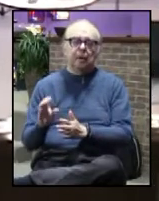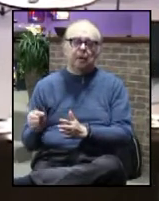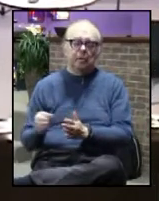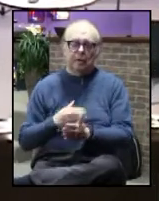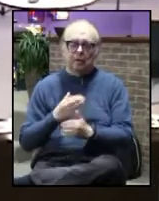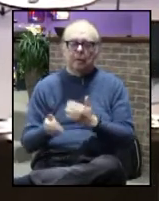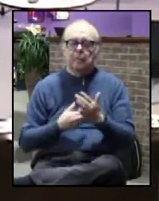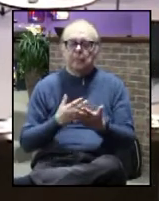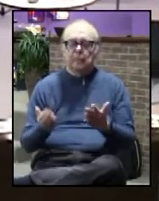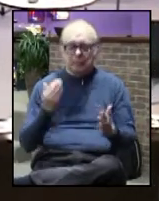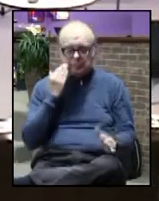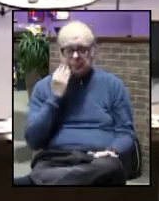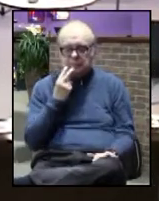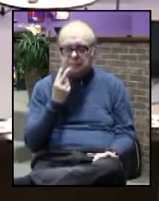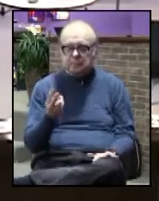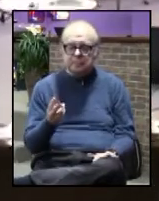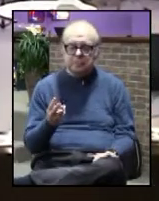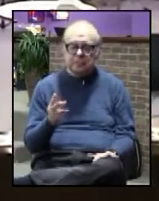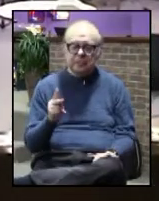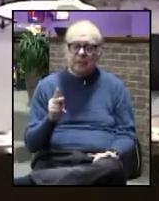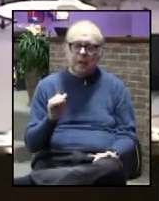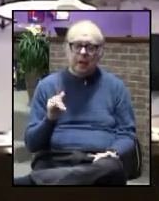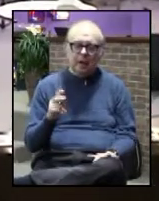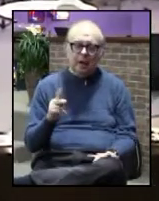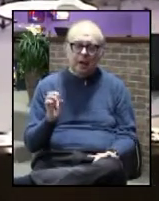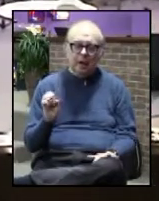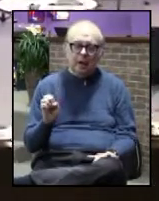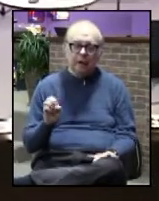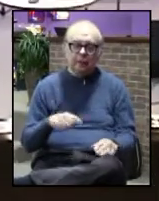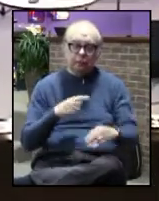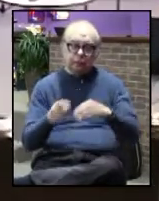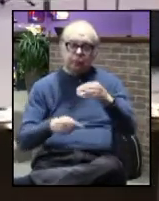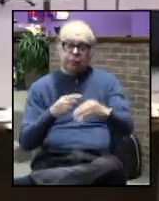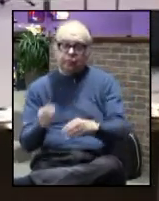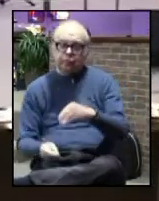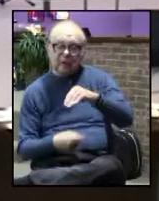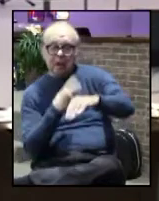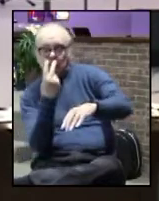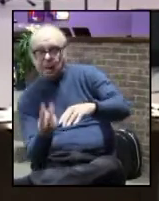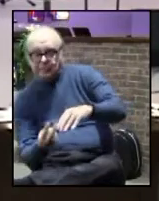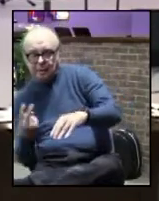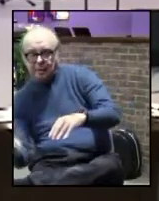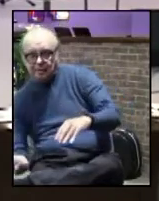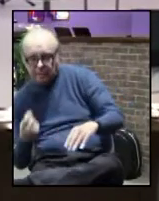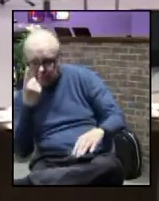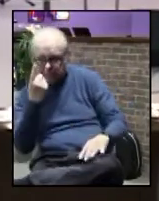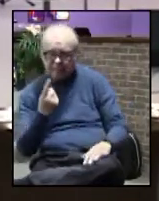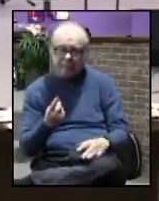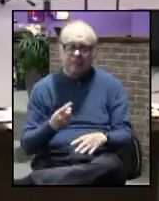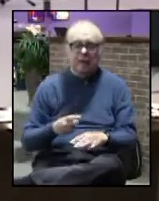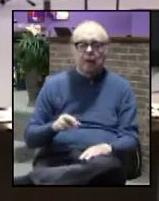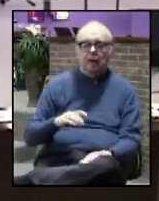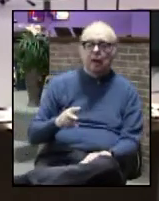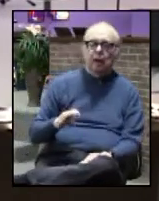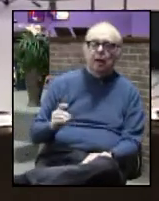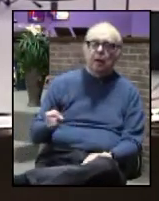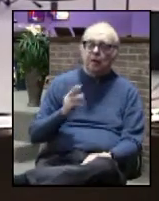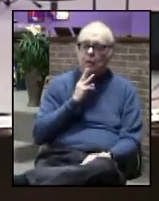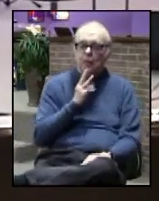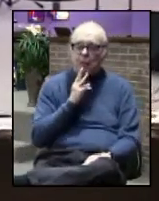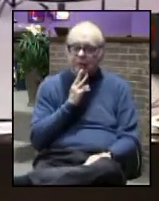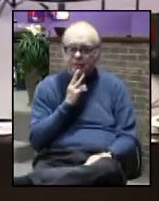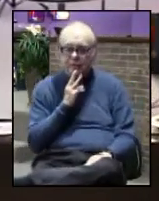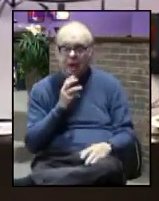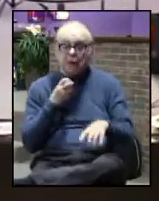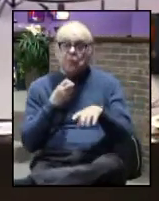the next thing you know is you see that kayak rolling upside down. Do you understand? Rapids, water,